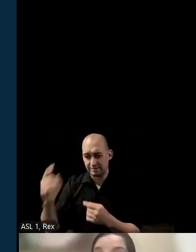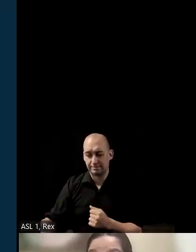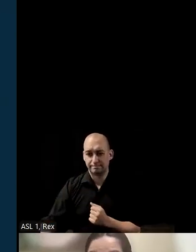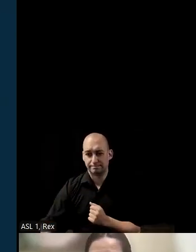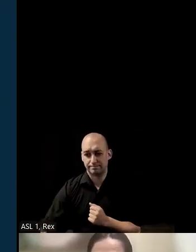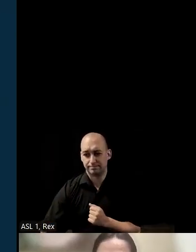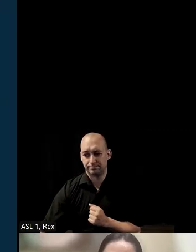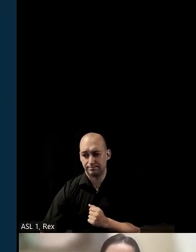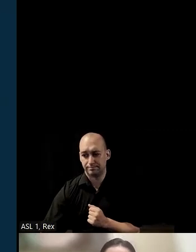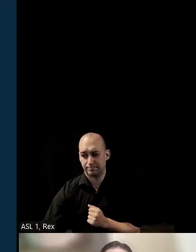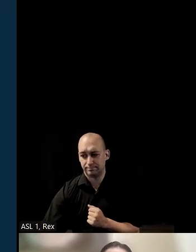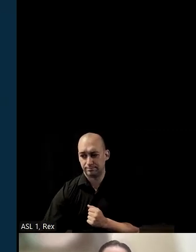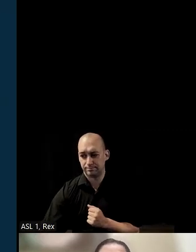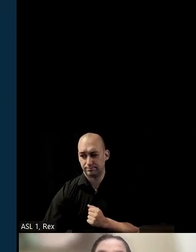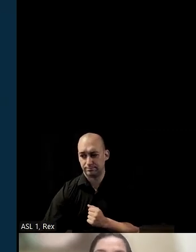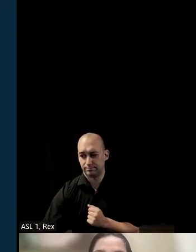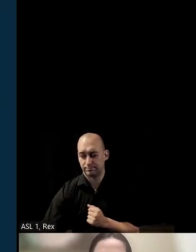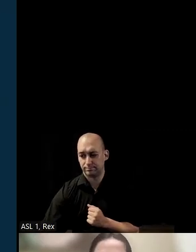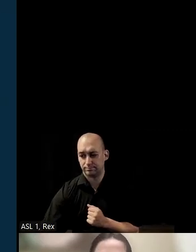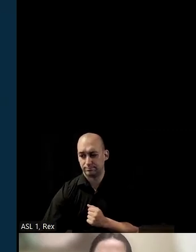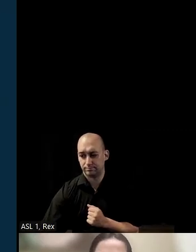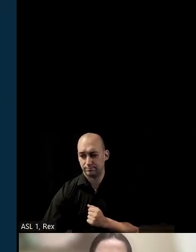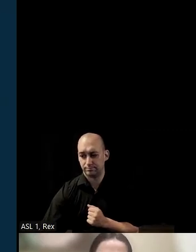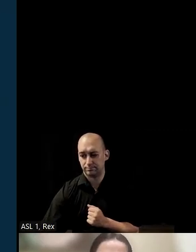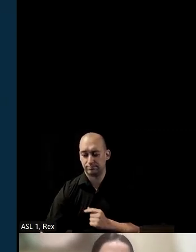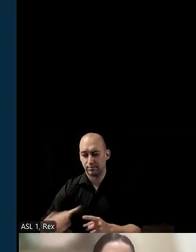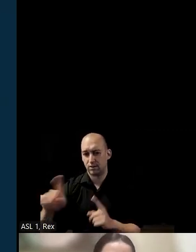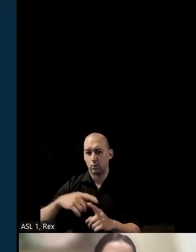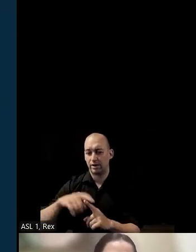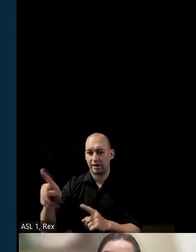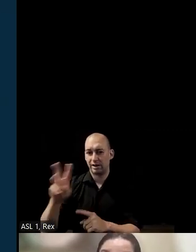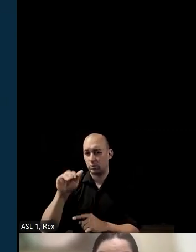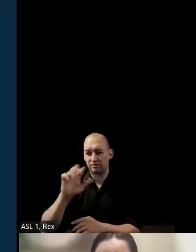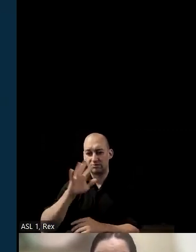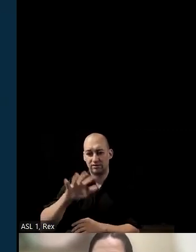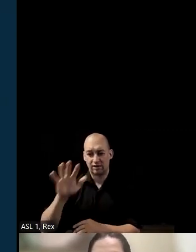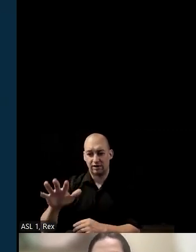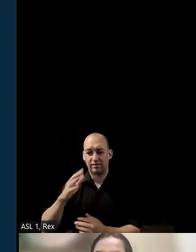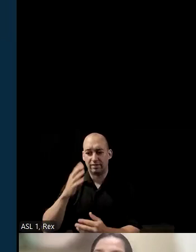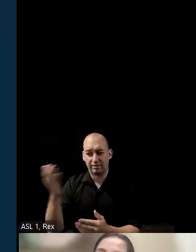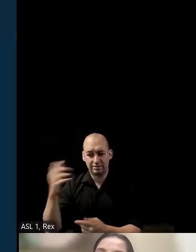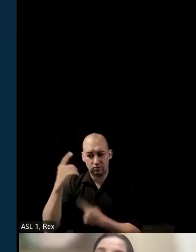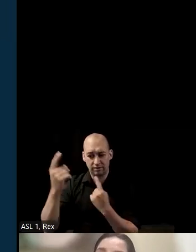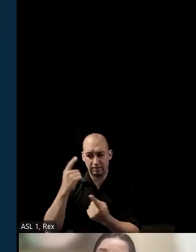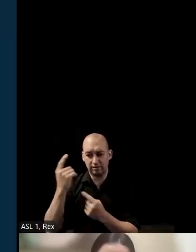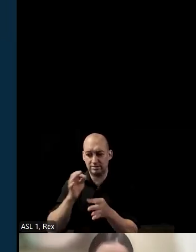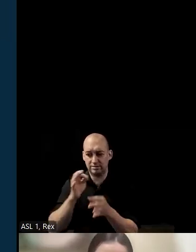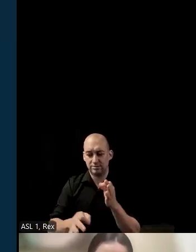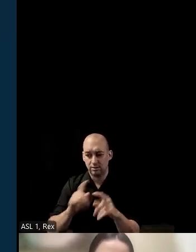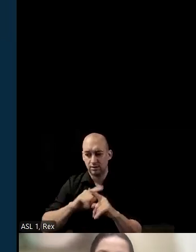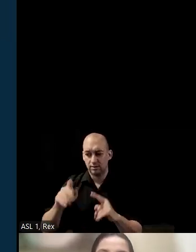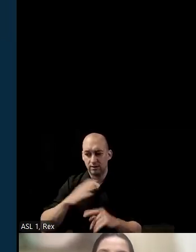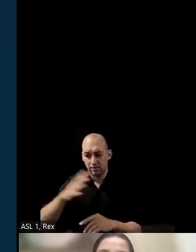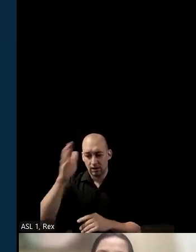when he was 55 years old. And there were maybe like things that we would consider at the time simple, but my dad was a truck